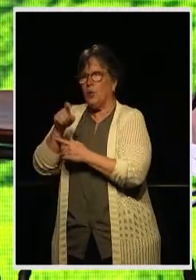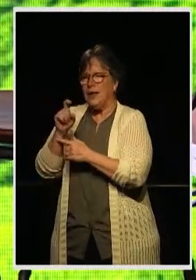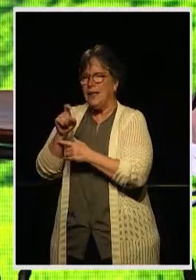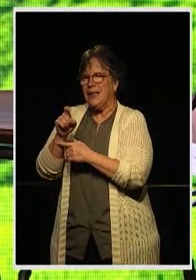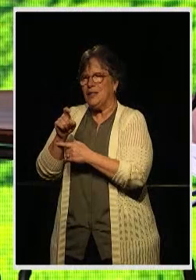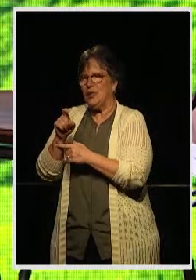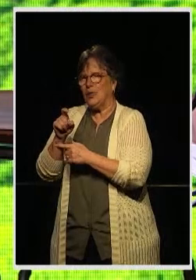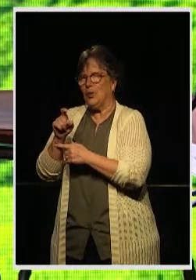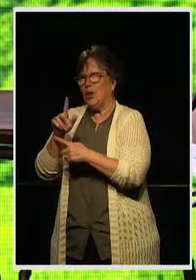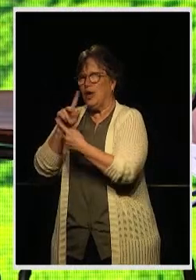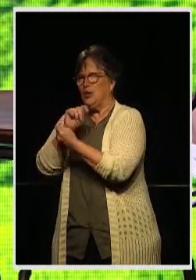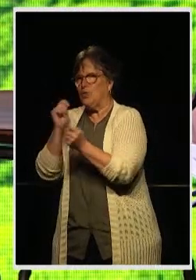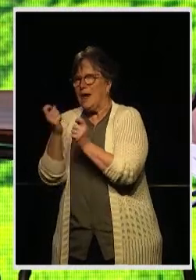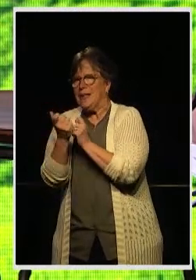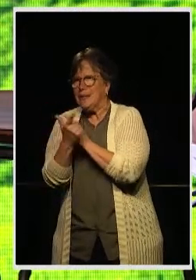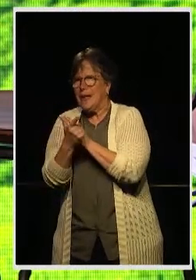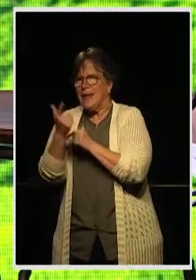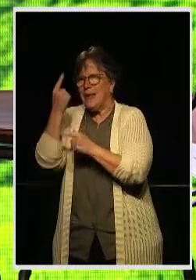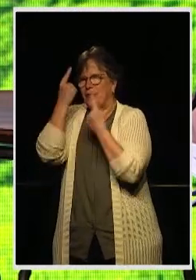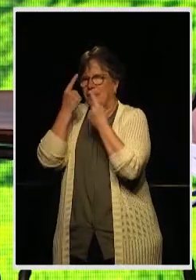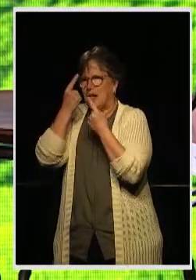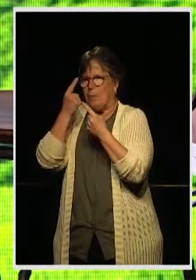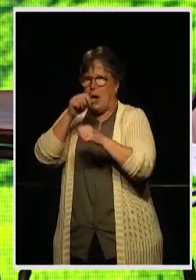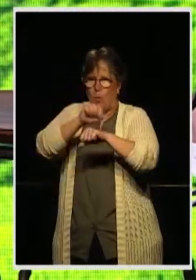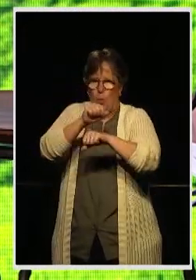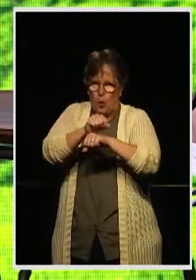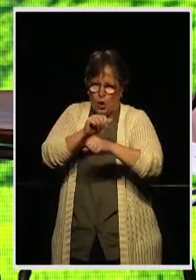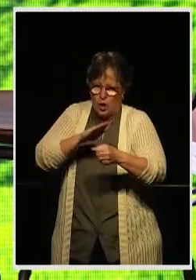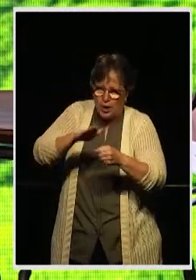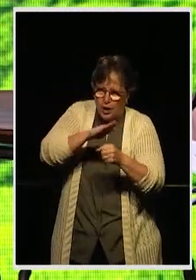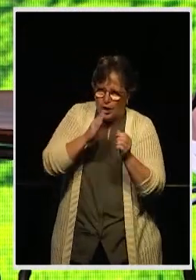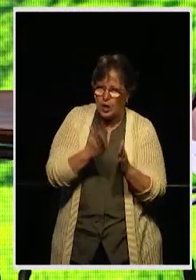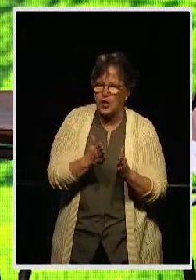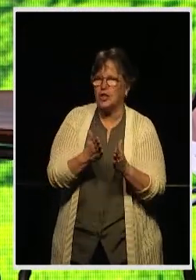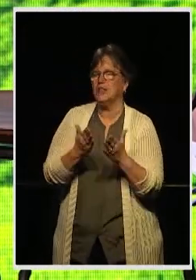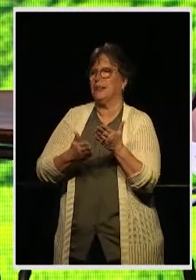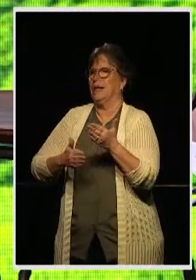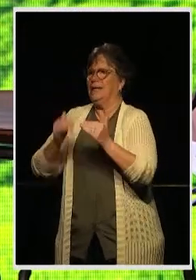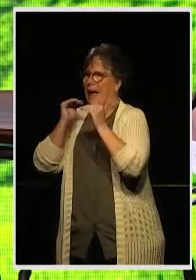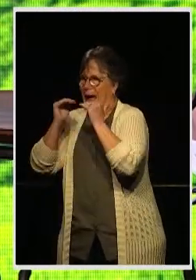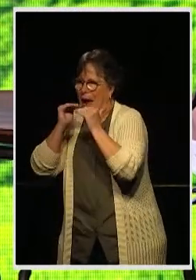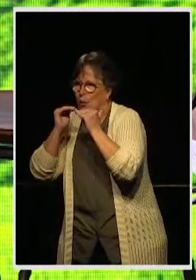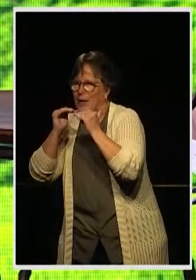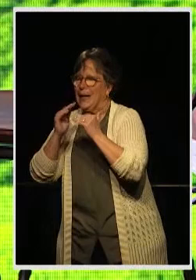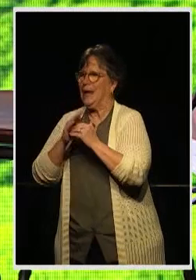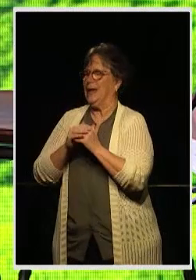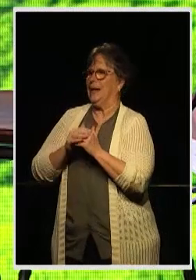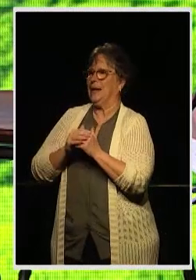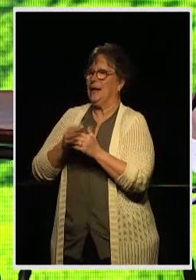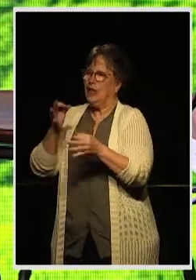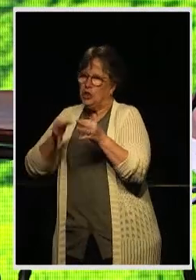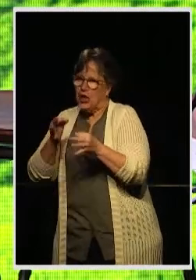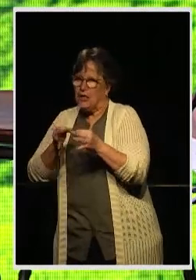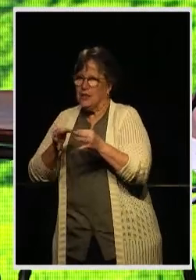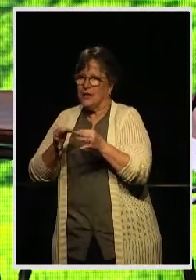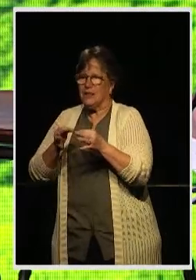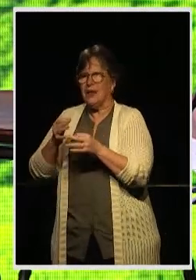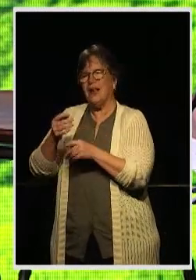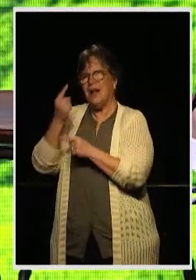about workforce, we need to think about equity and justice, and we need to think about that future in a very practical,